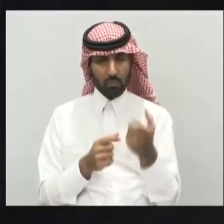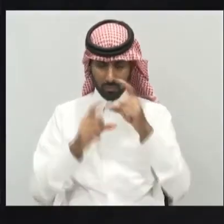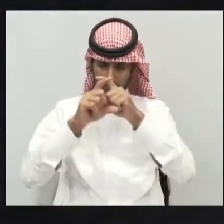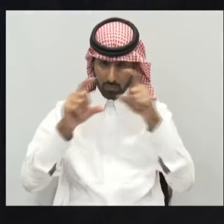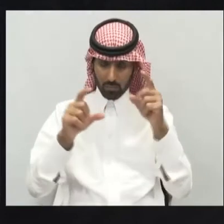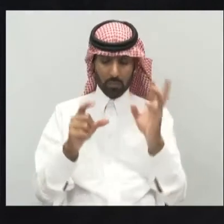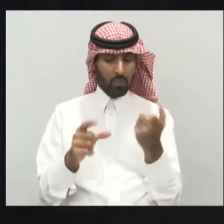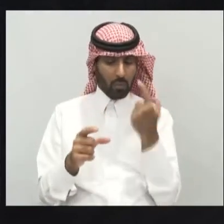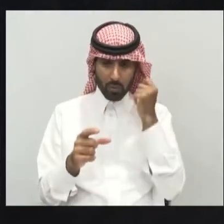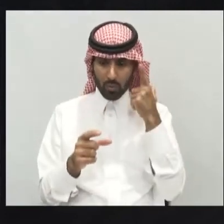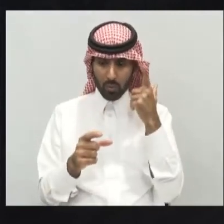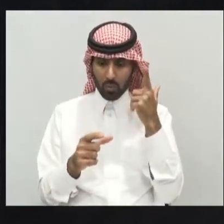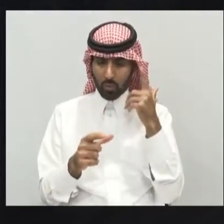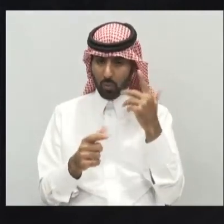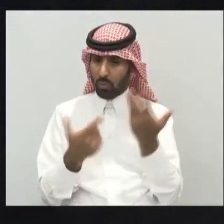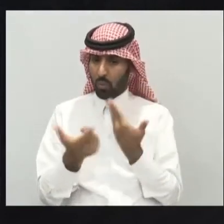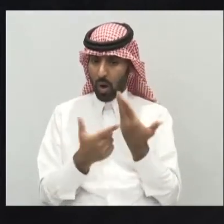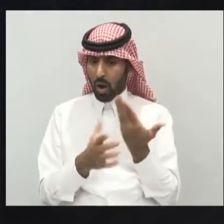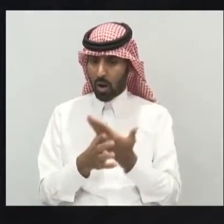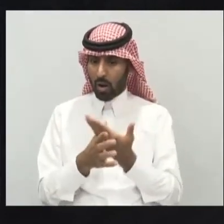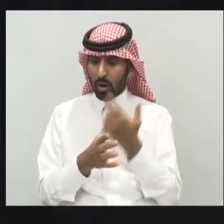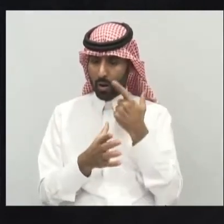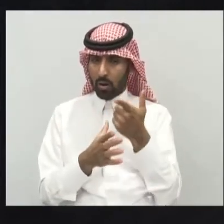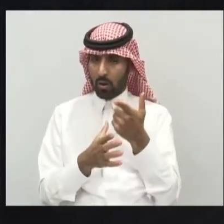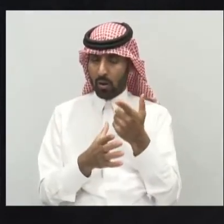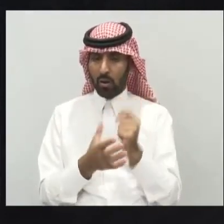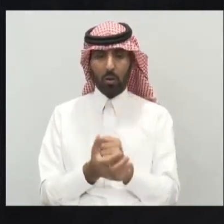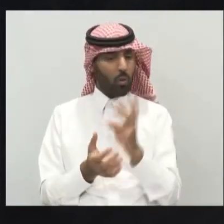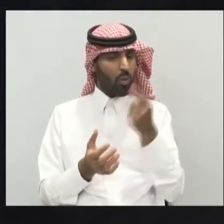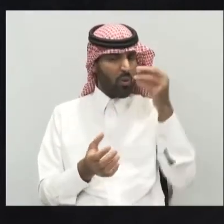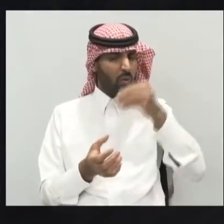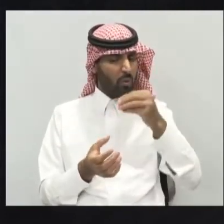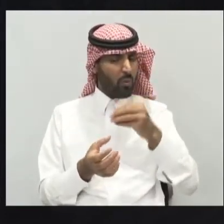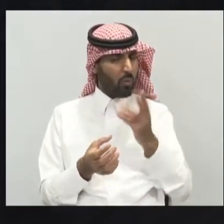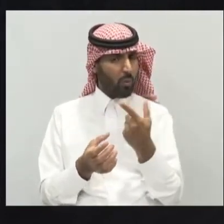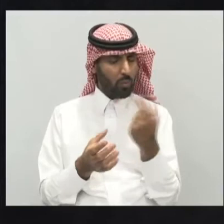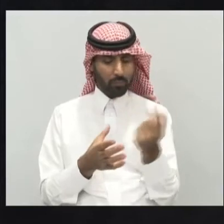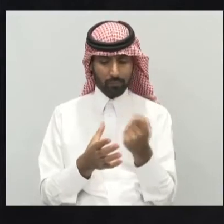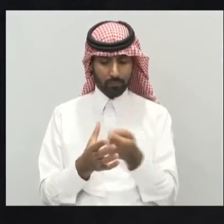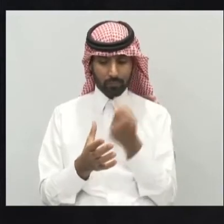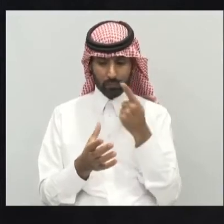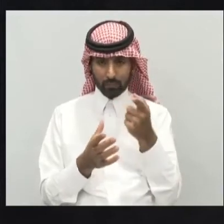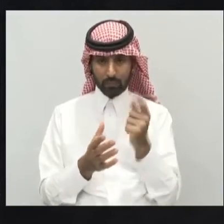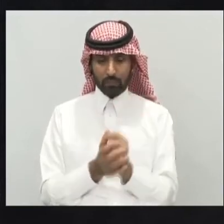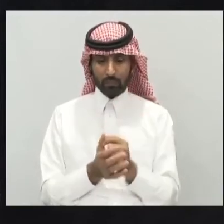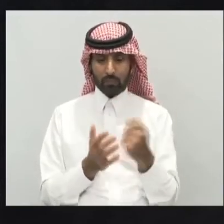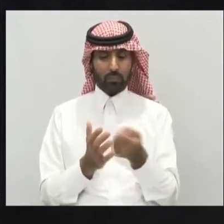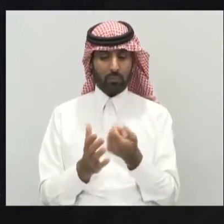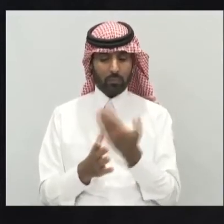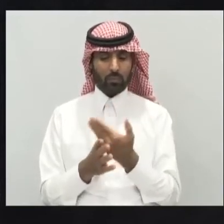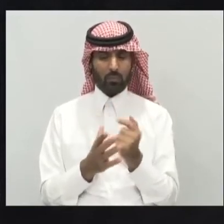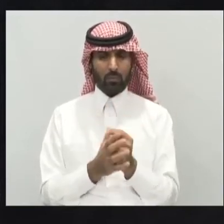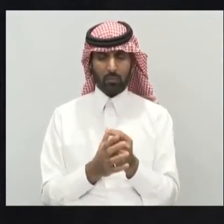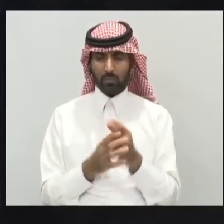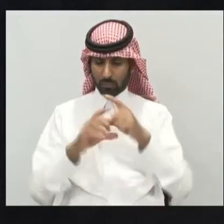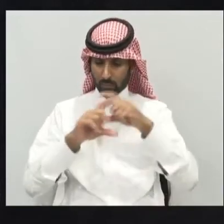title. What do you think, why, what is the, why did the writer wrote